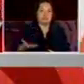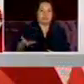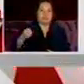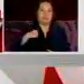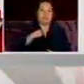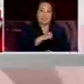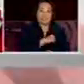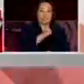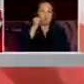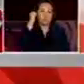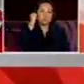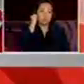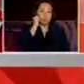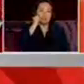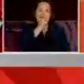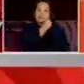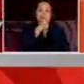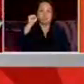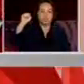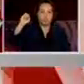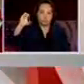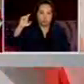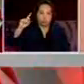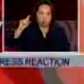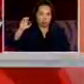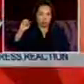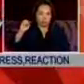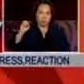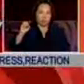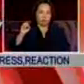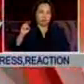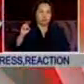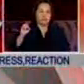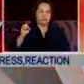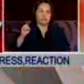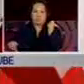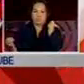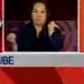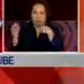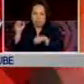Mr. President,